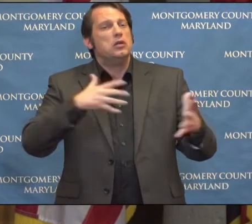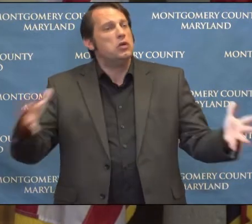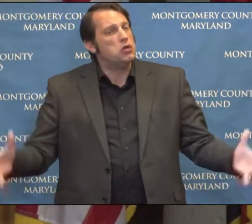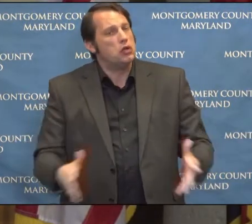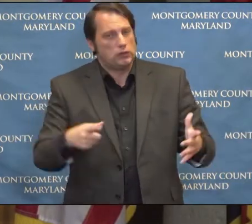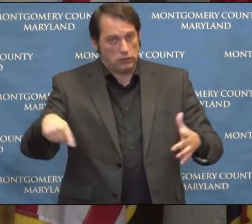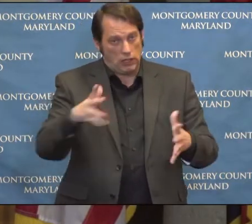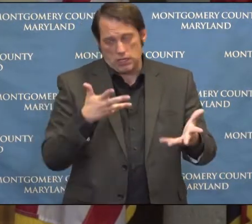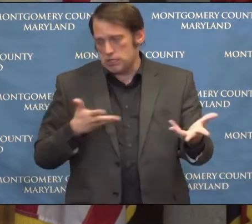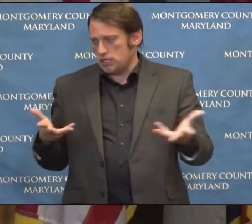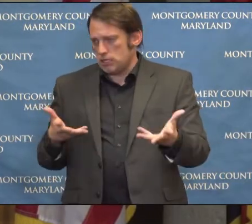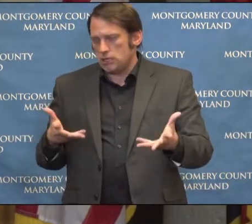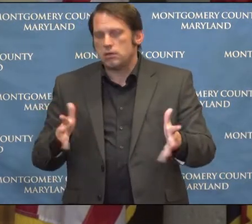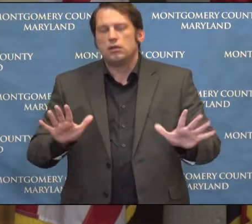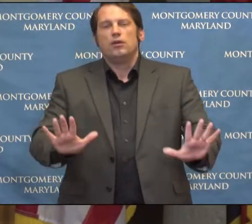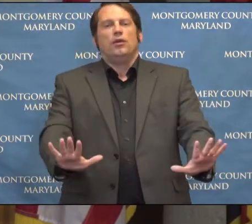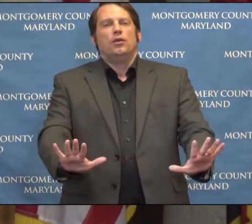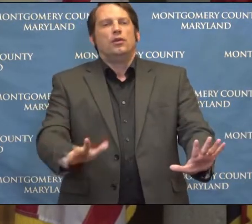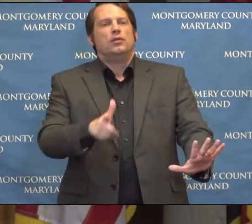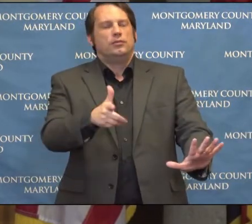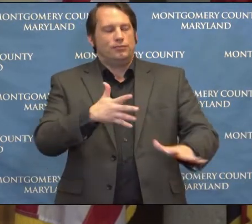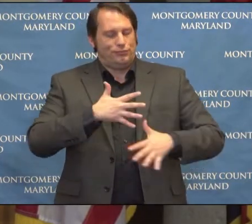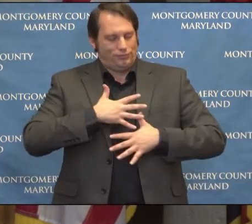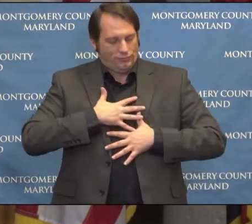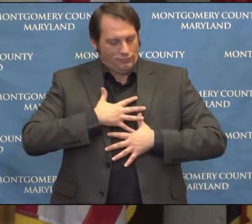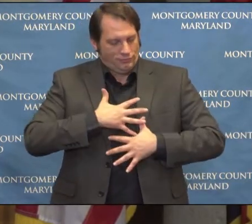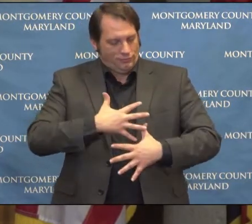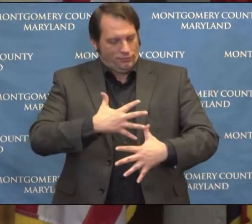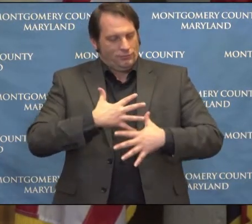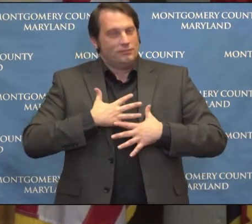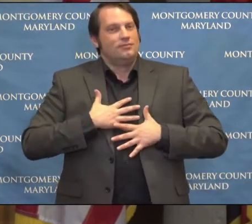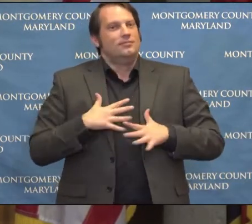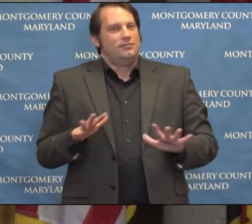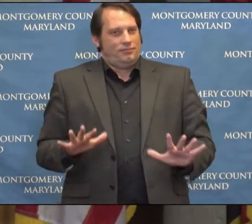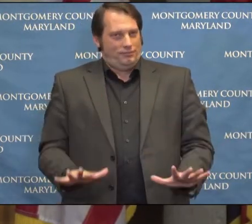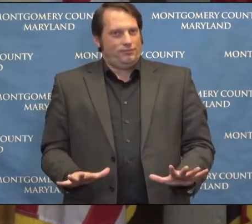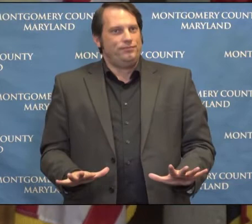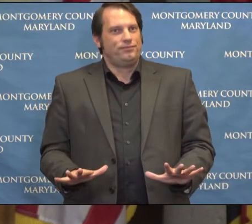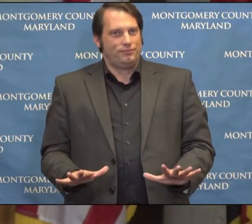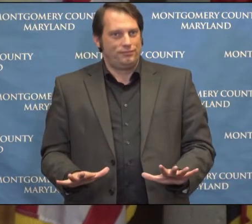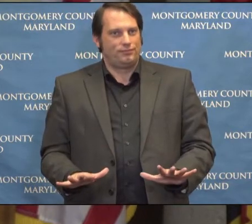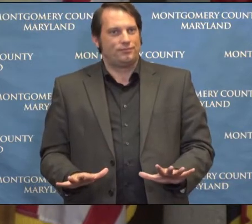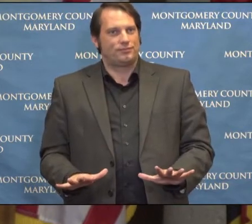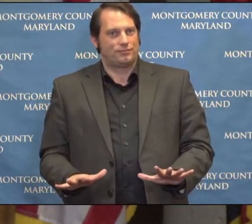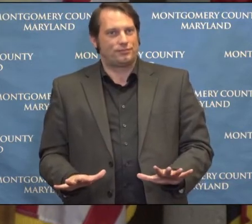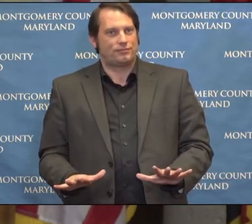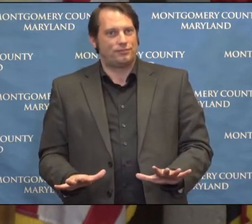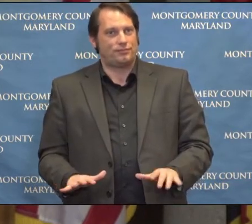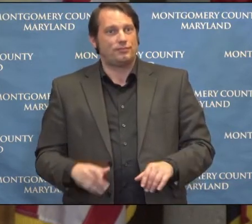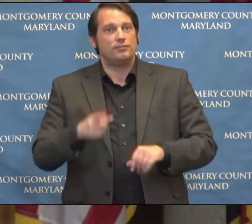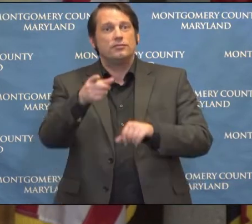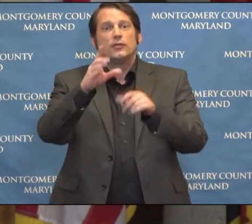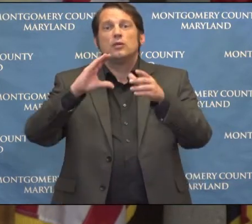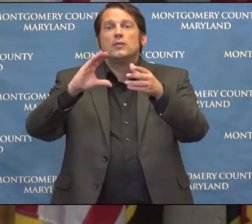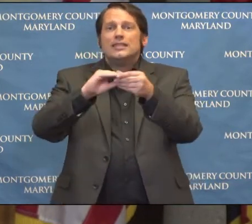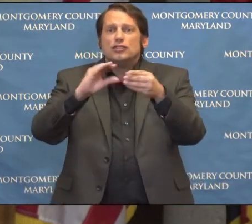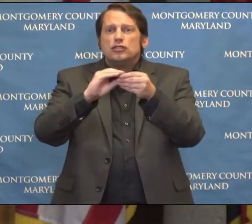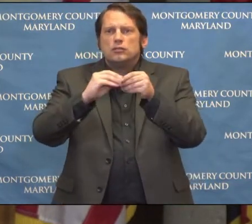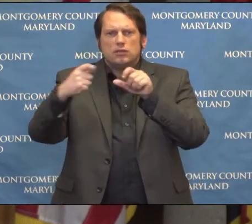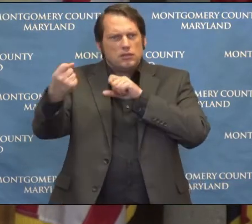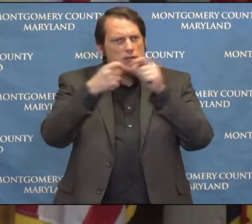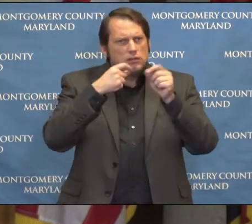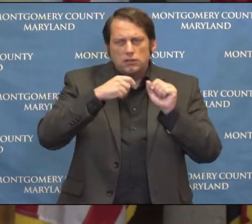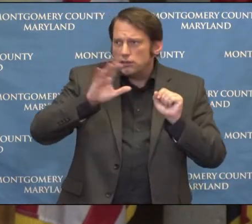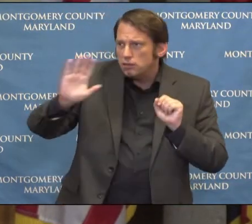get any messages from employees across the system that indicate that employee is stressed, and to do a well-being